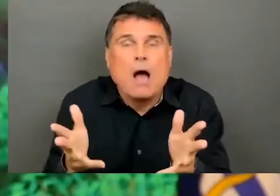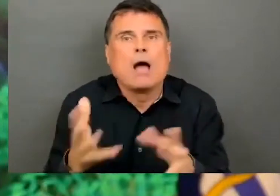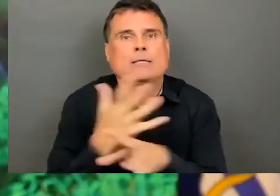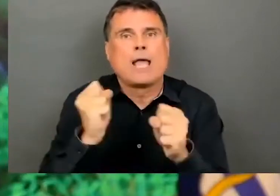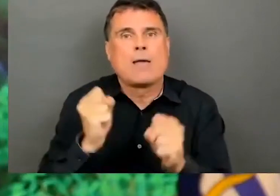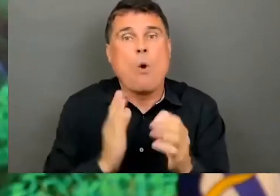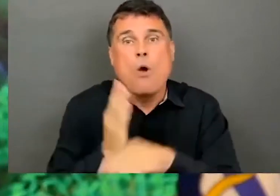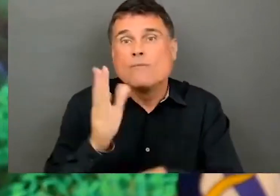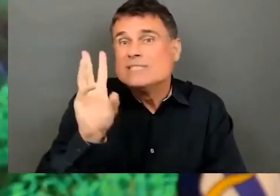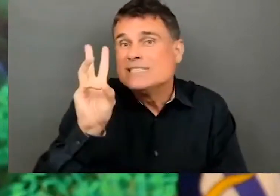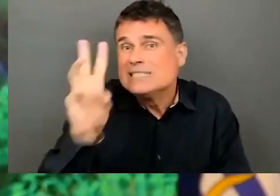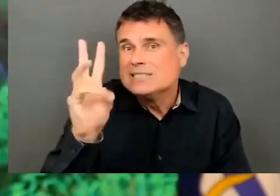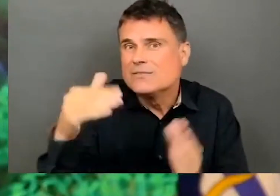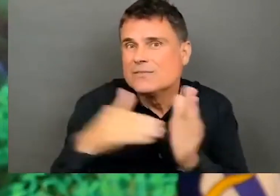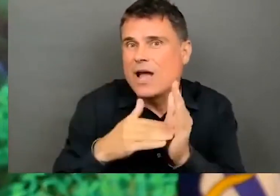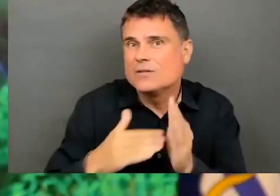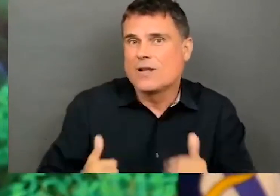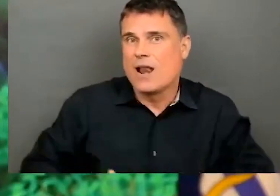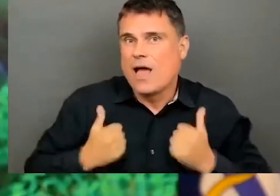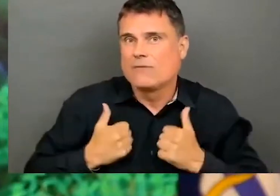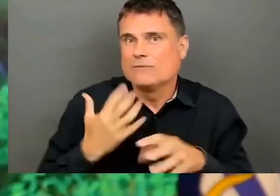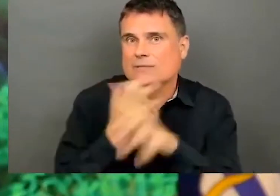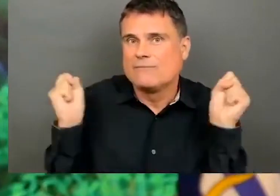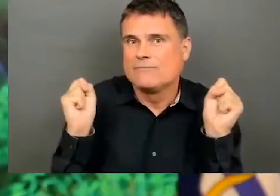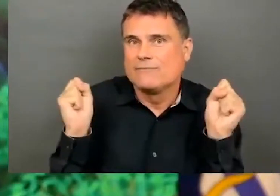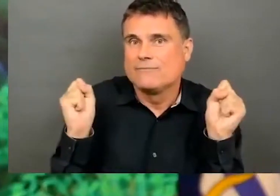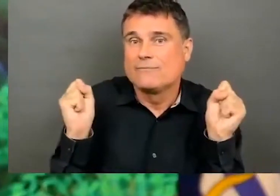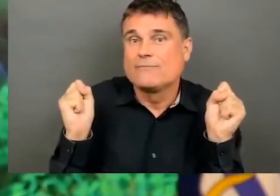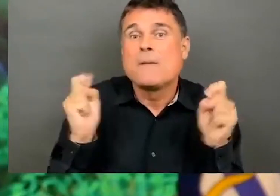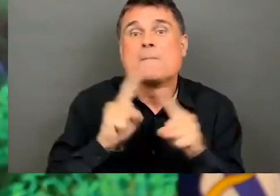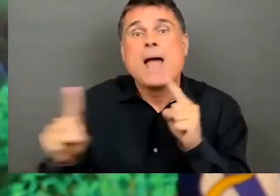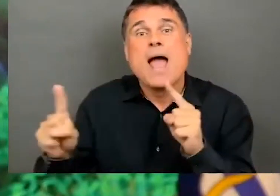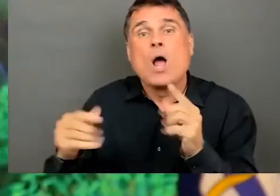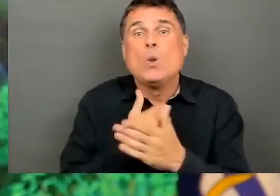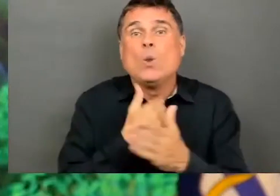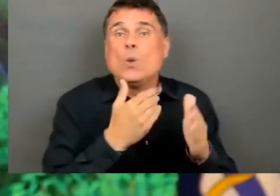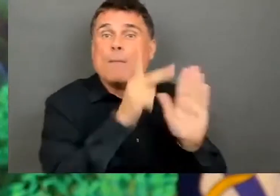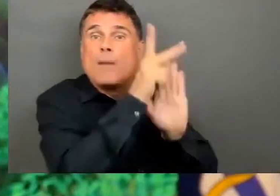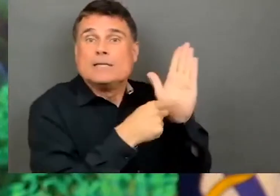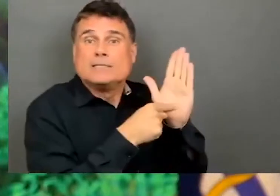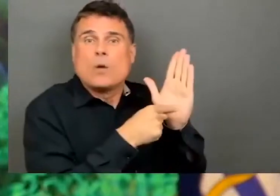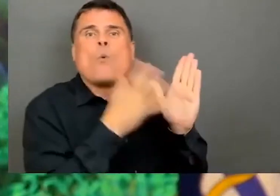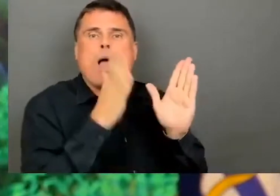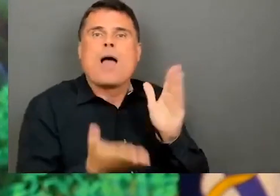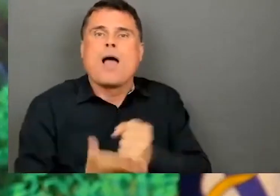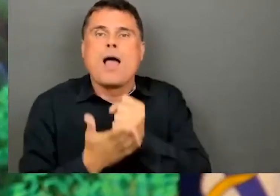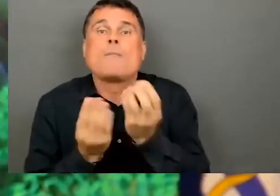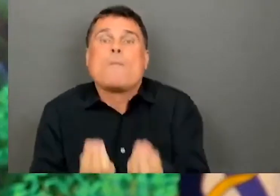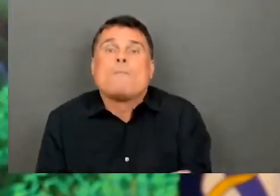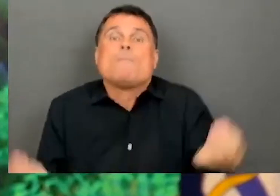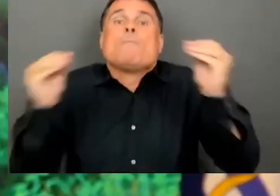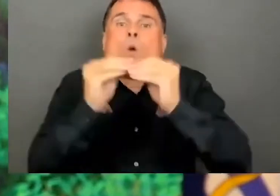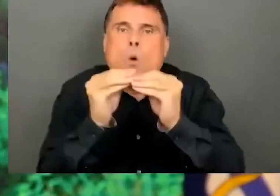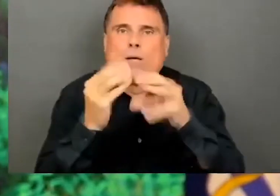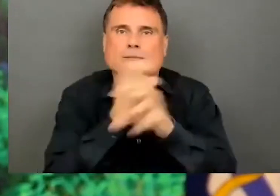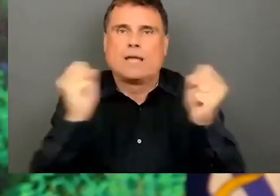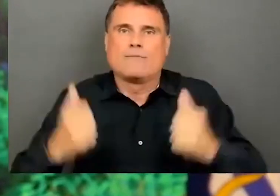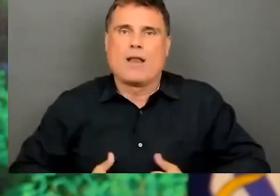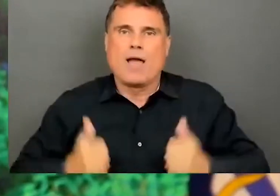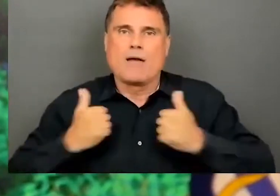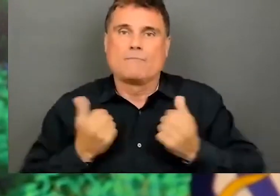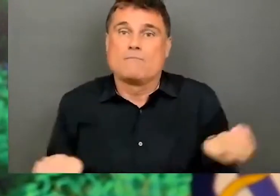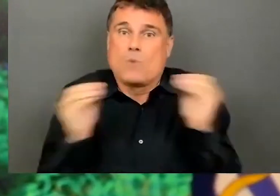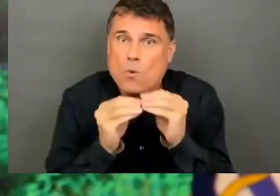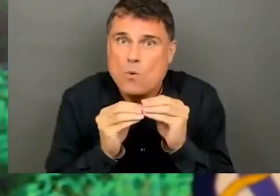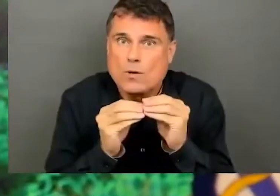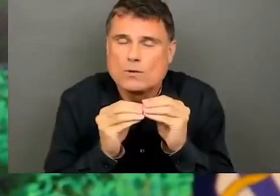save more lives. With that, I introduce BC's Provincial Health Officer, Dr. Bonnie Henry, to